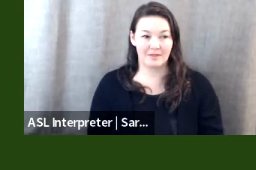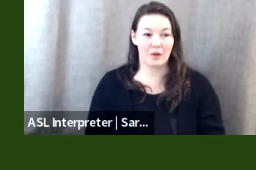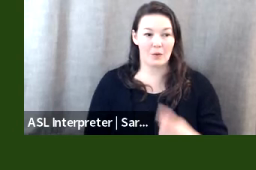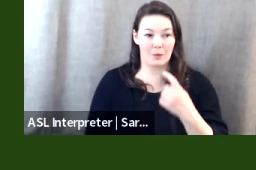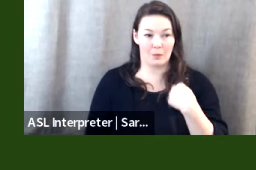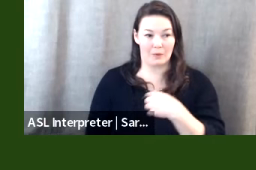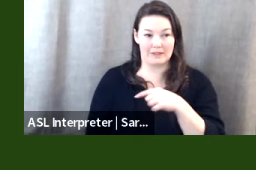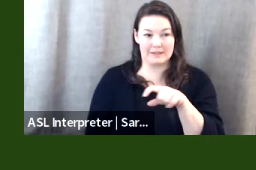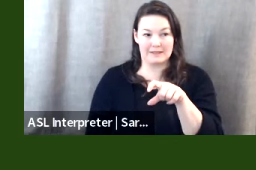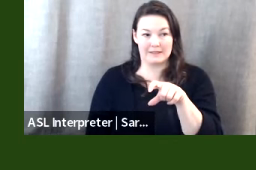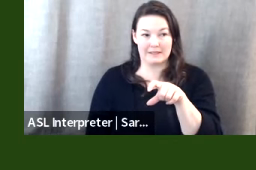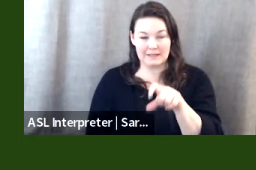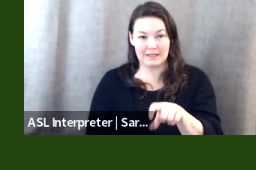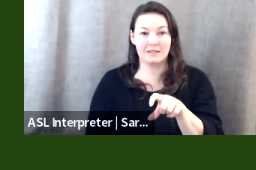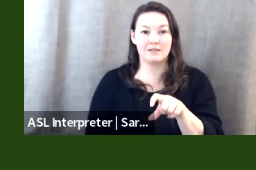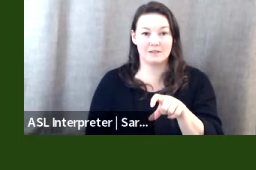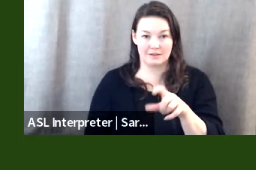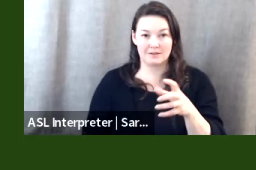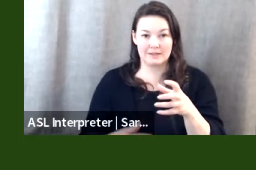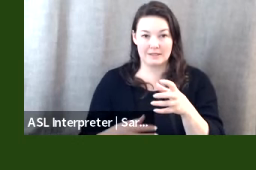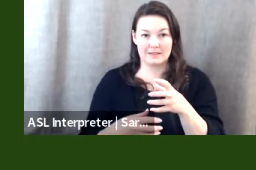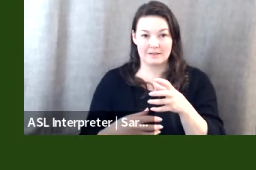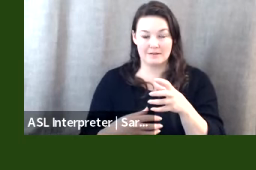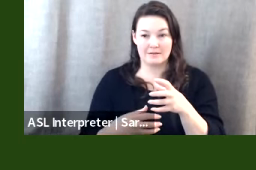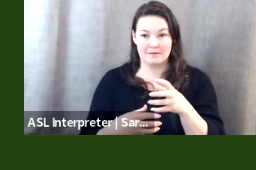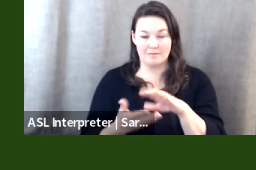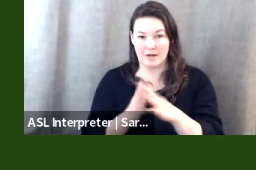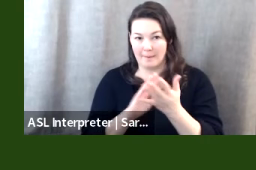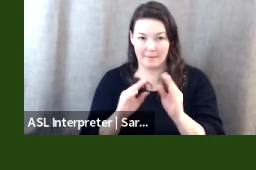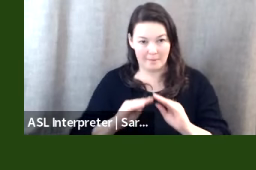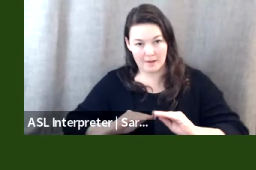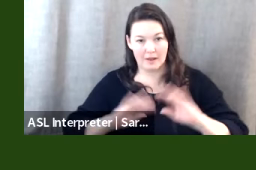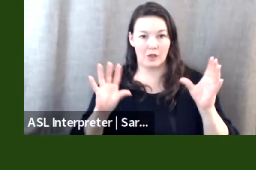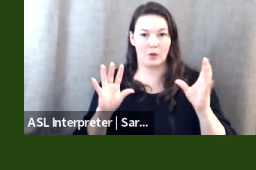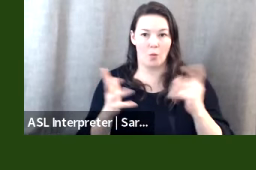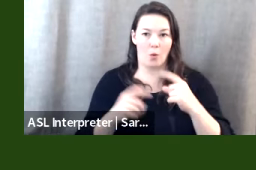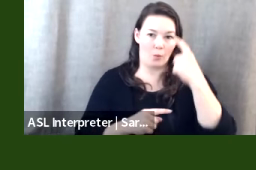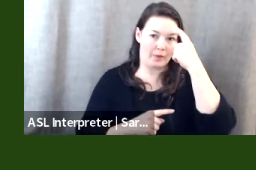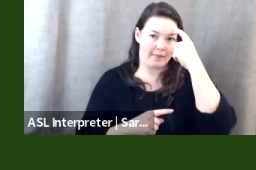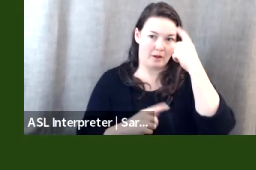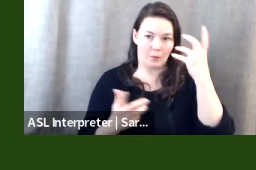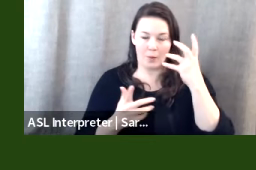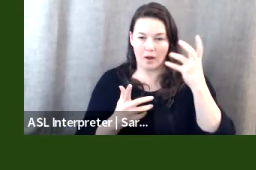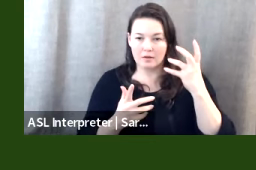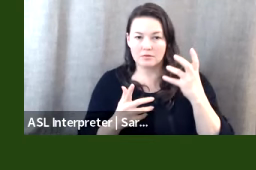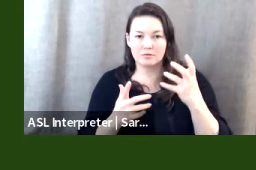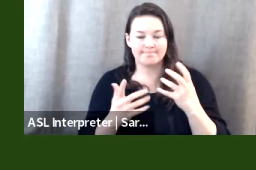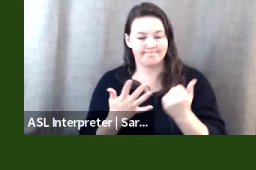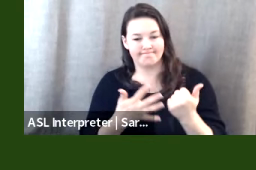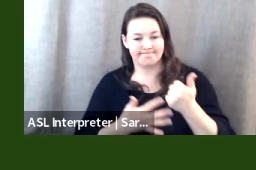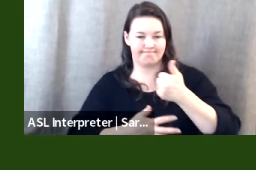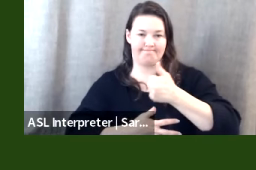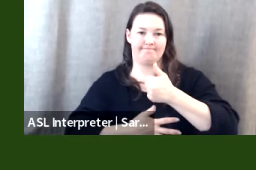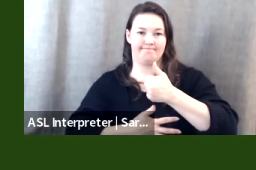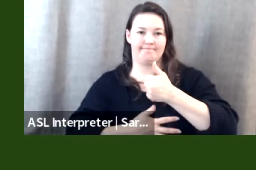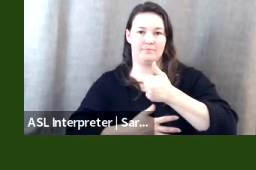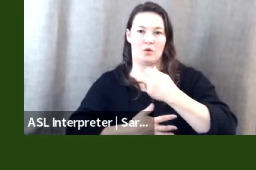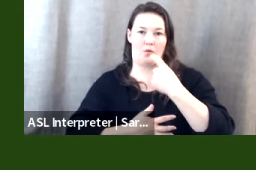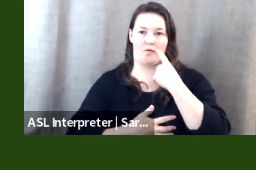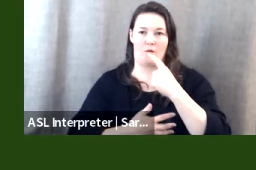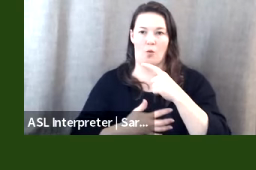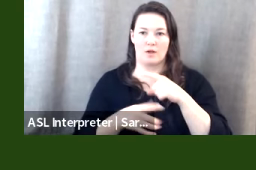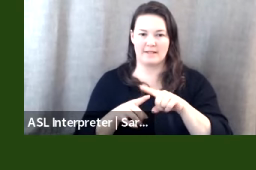we need to get clear on what we think are the most important areas to focus on. There